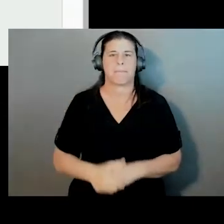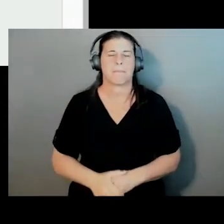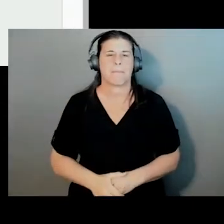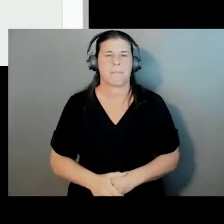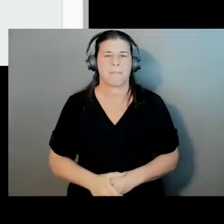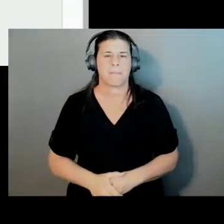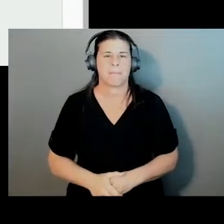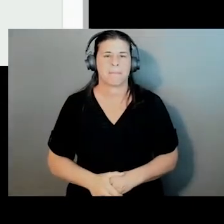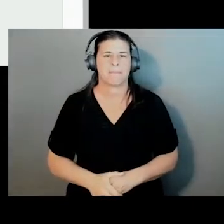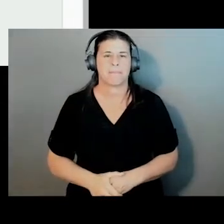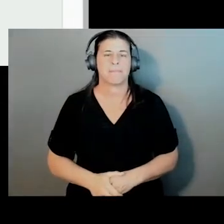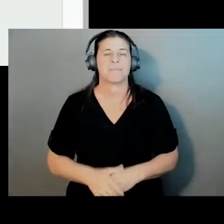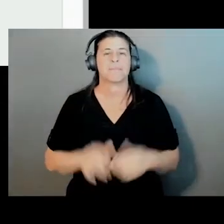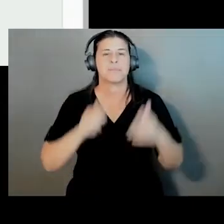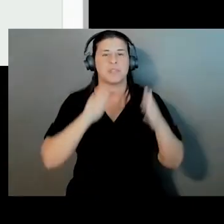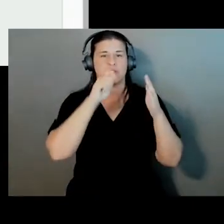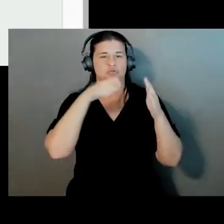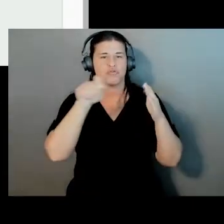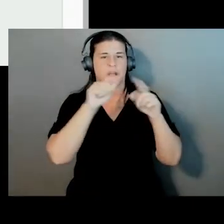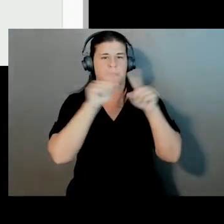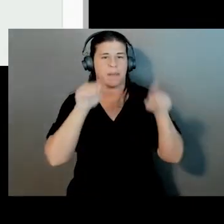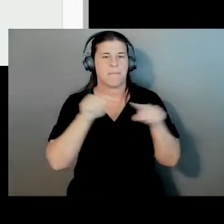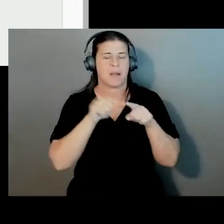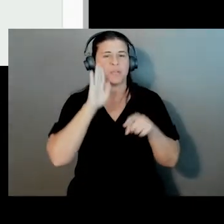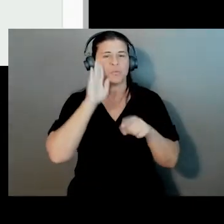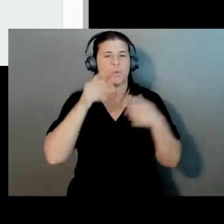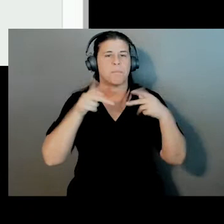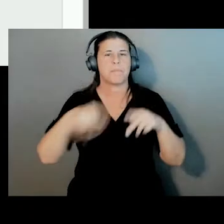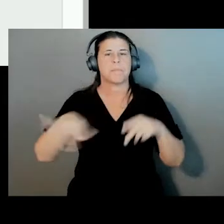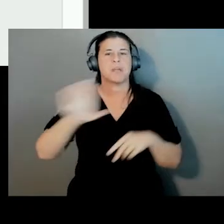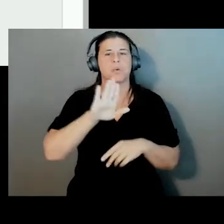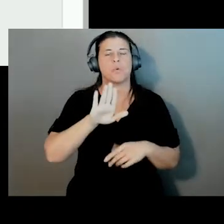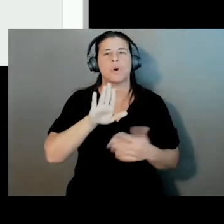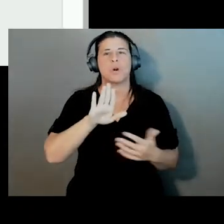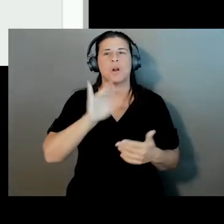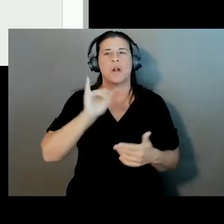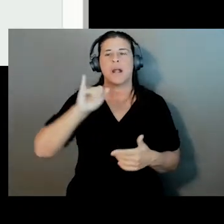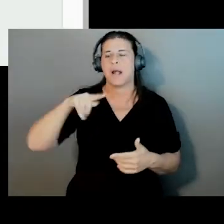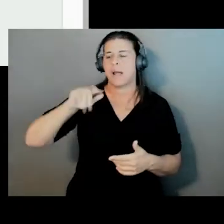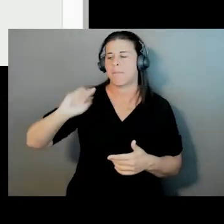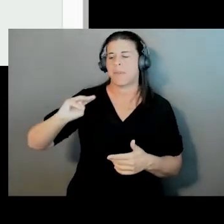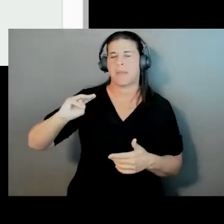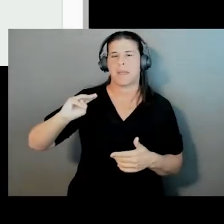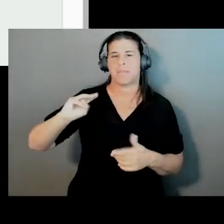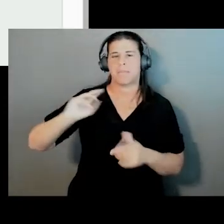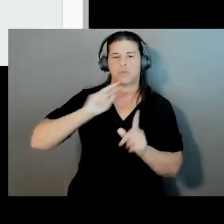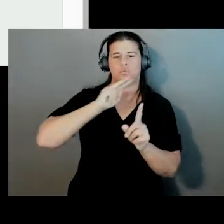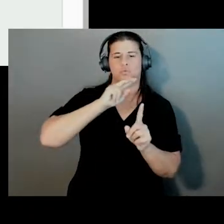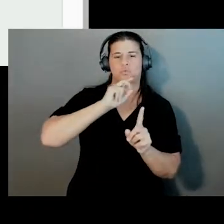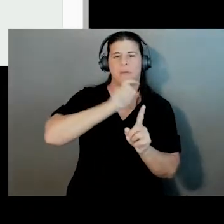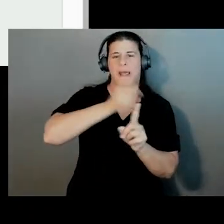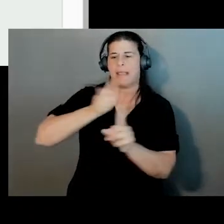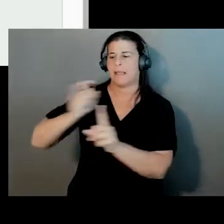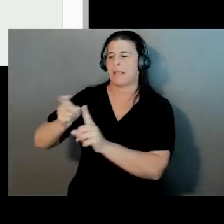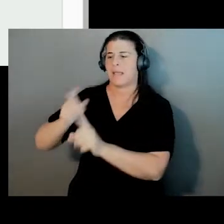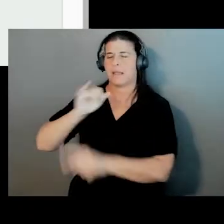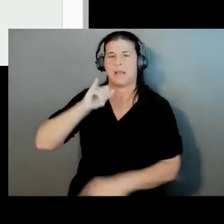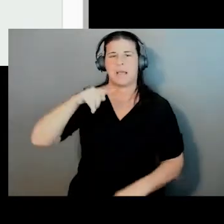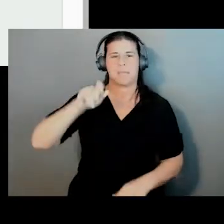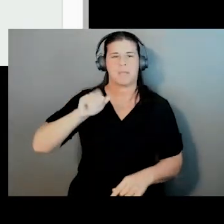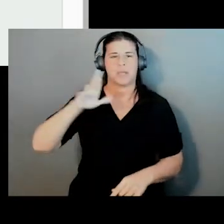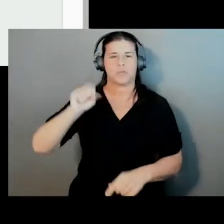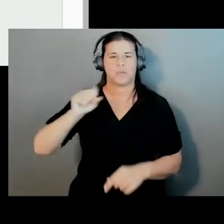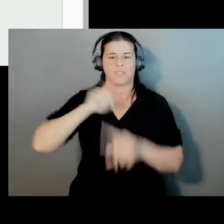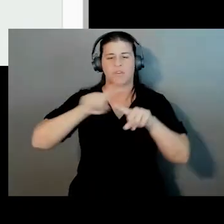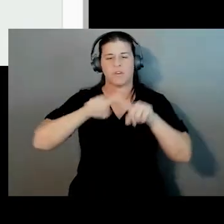I'm going to check this box, which allows your IPAM to allocate IP addresses into different accounts